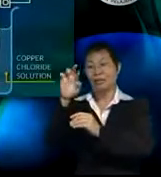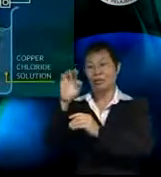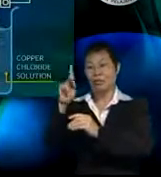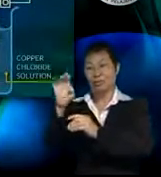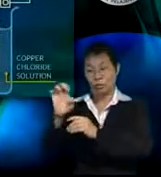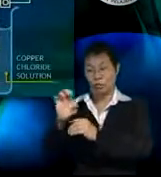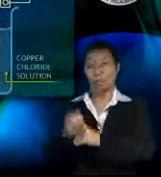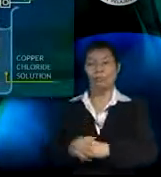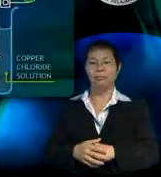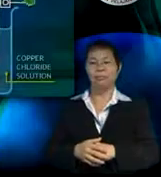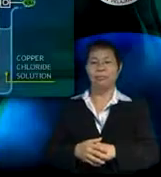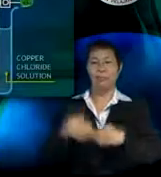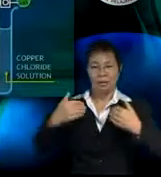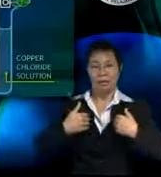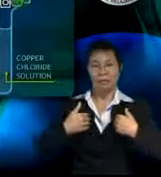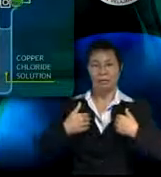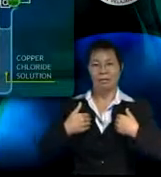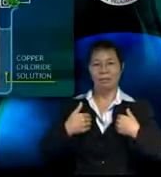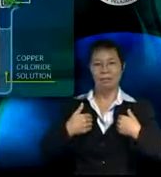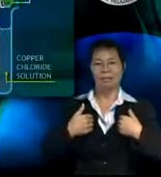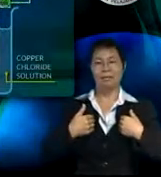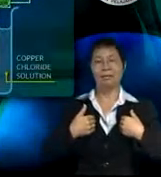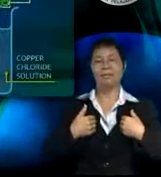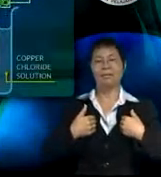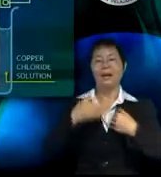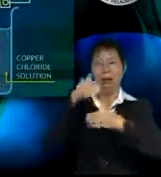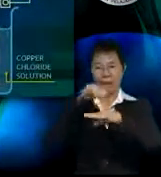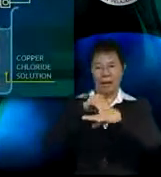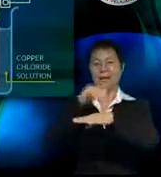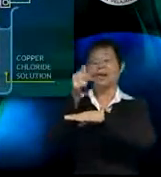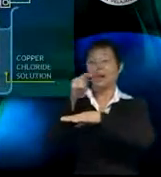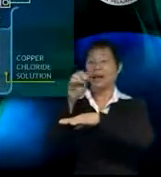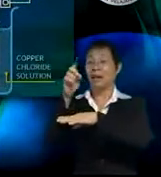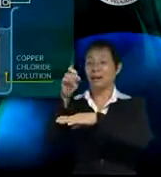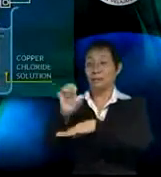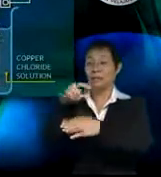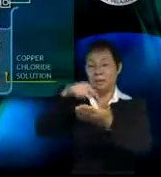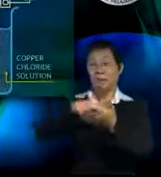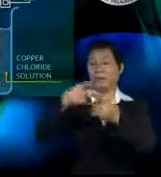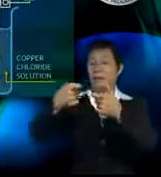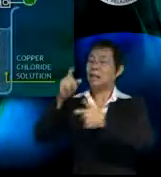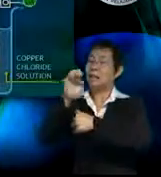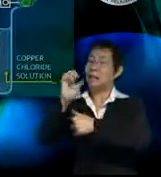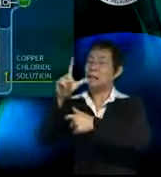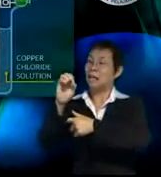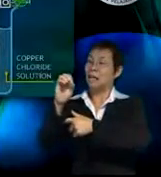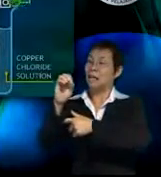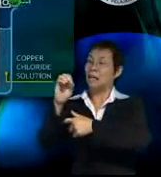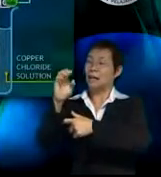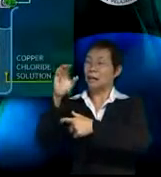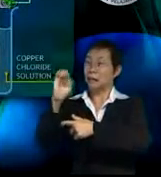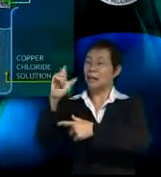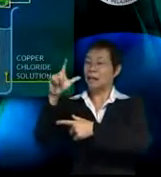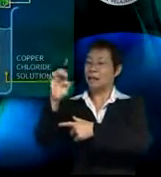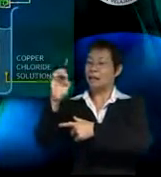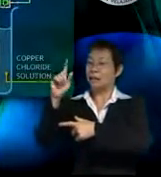Their extra electrons are then removed at the anode. These electrons get sucked back into the